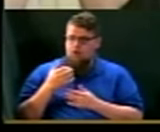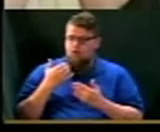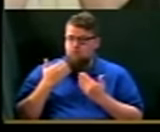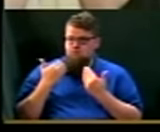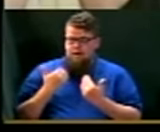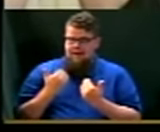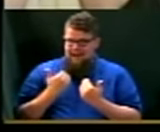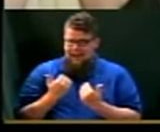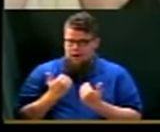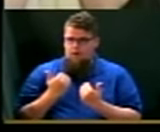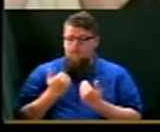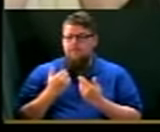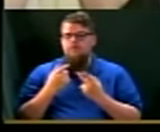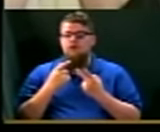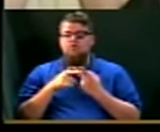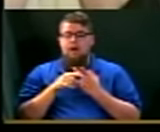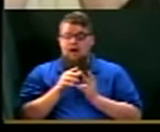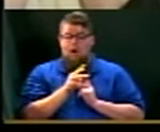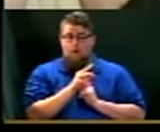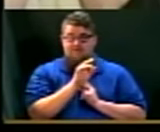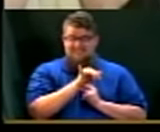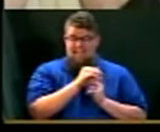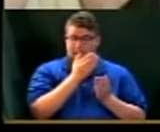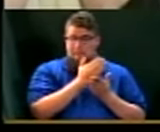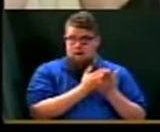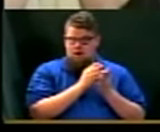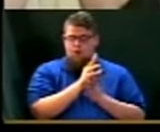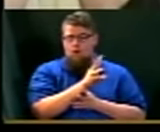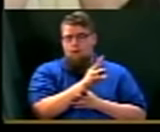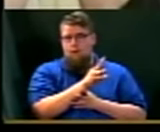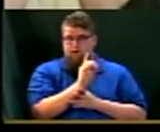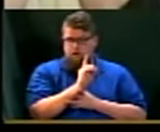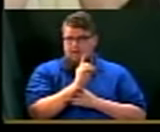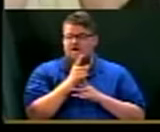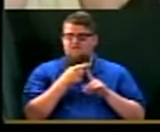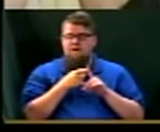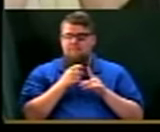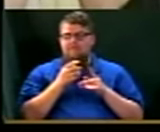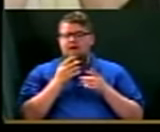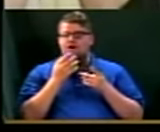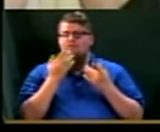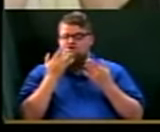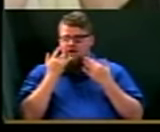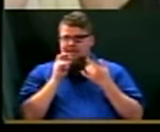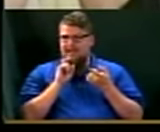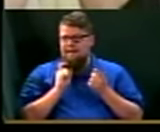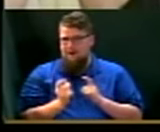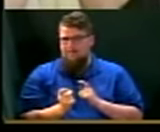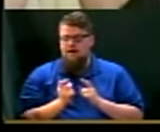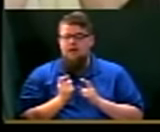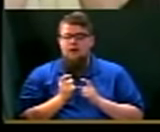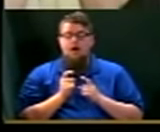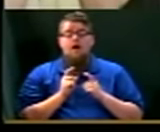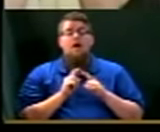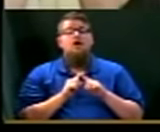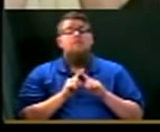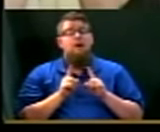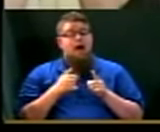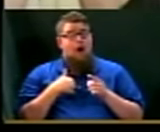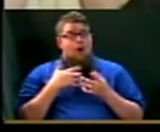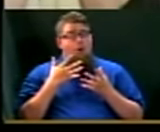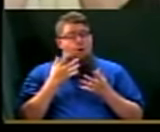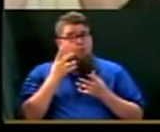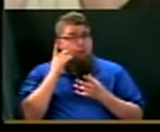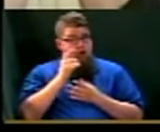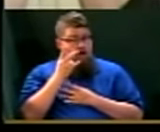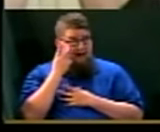And so I'll withdraw that part of the friendly amendment, but I would like to see